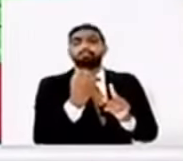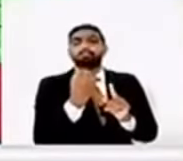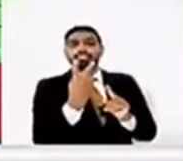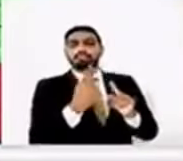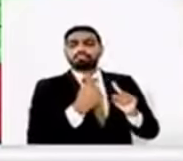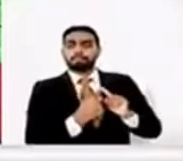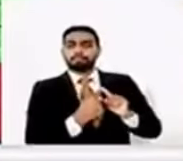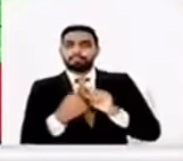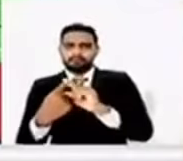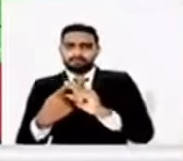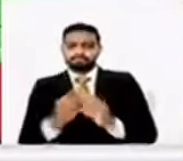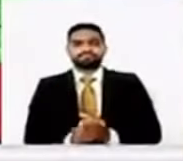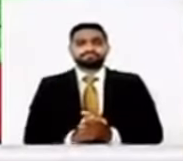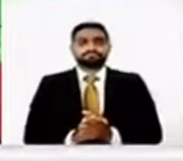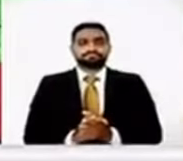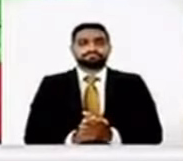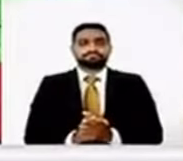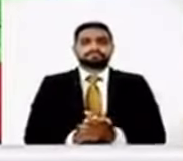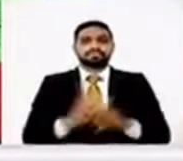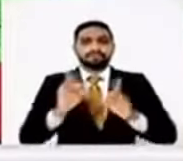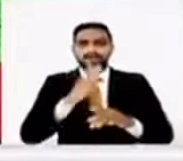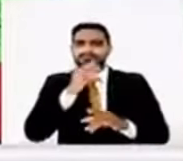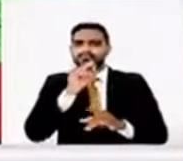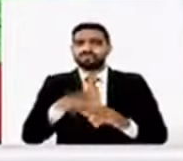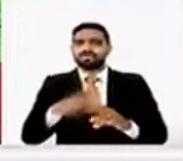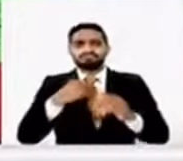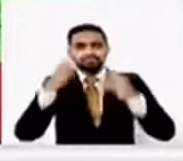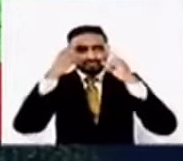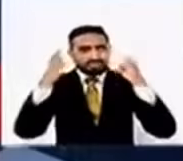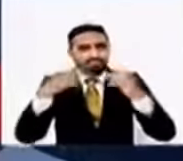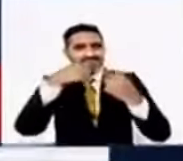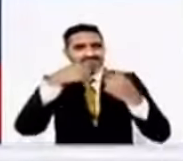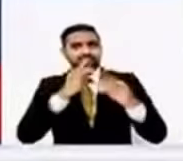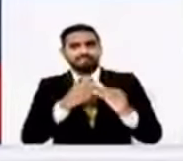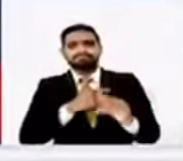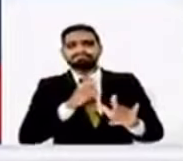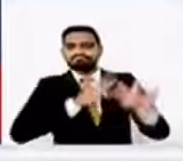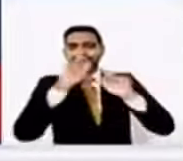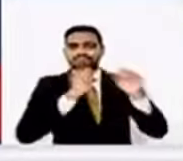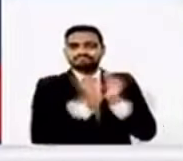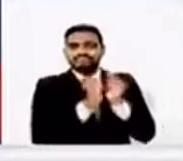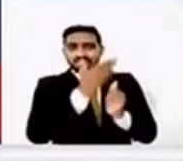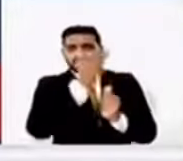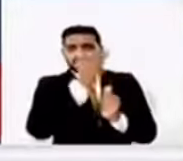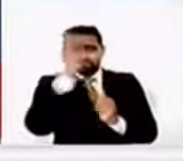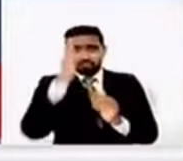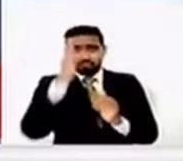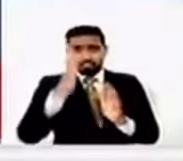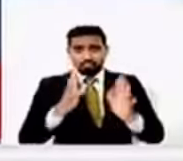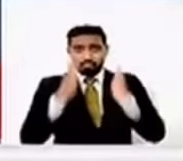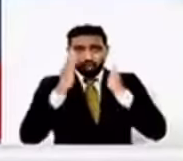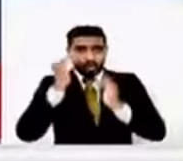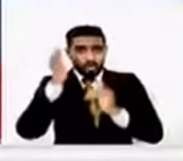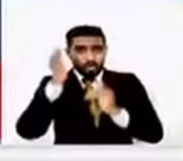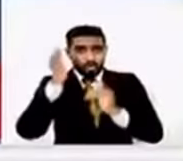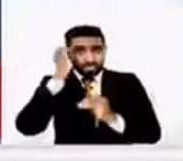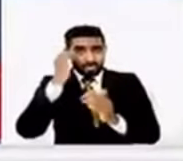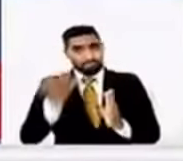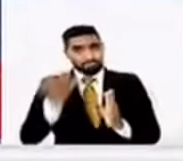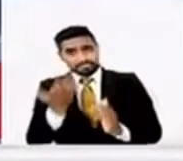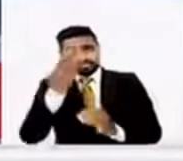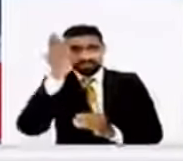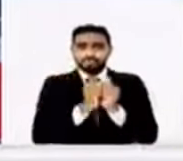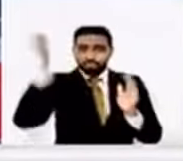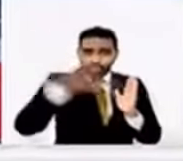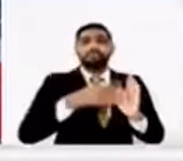working in the Middle East, who are working under trying circumstances, the families will get more rupees to spend in Sri